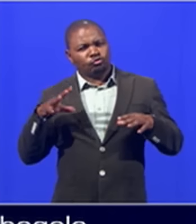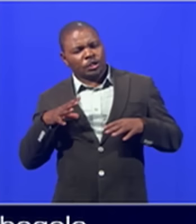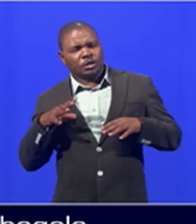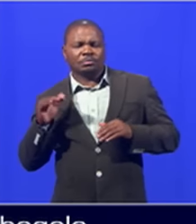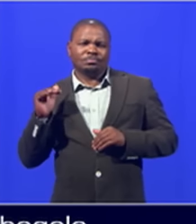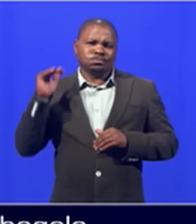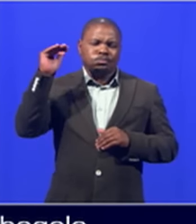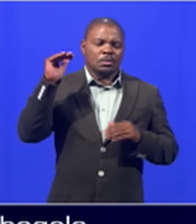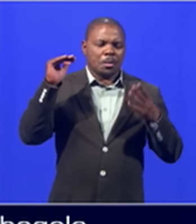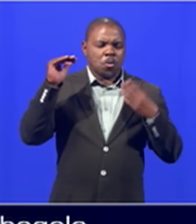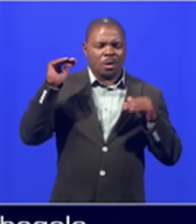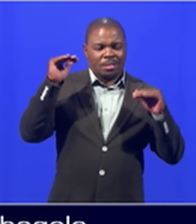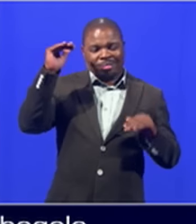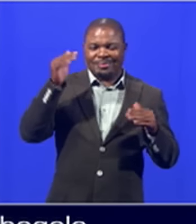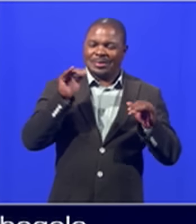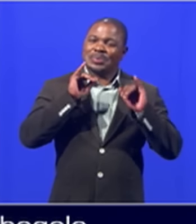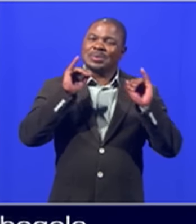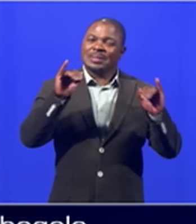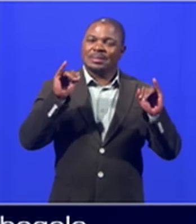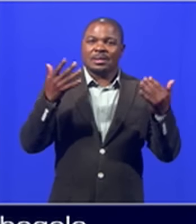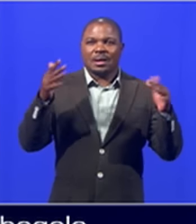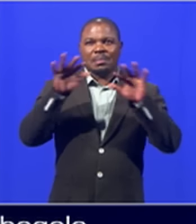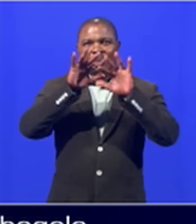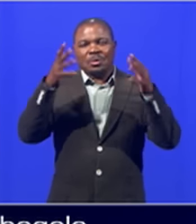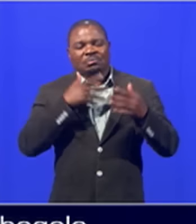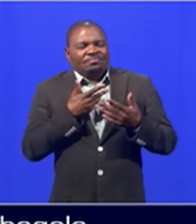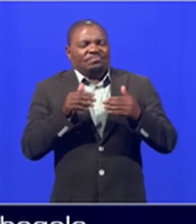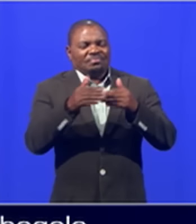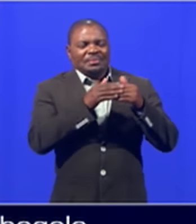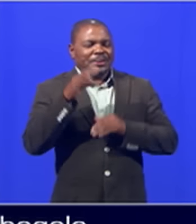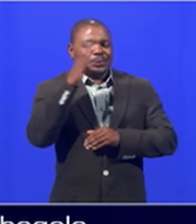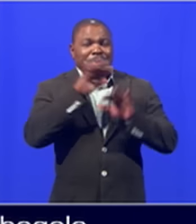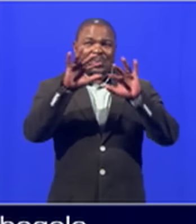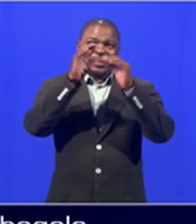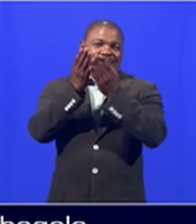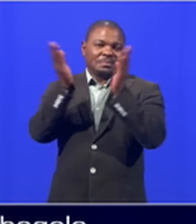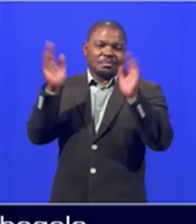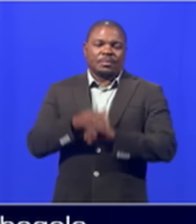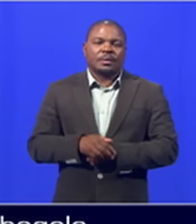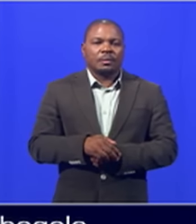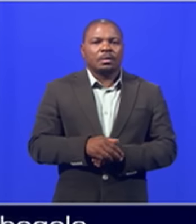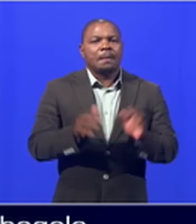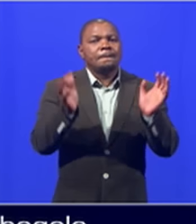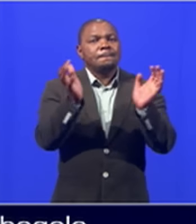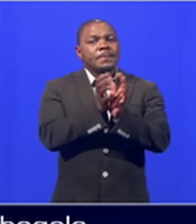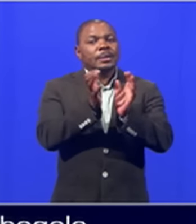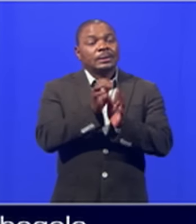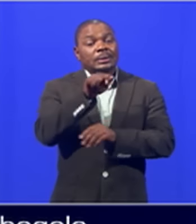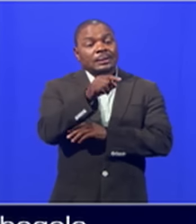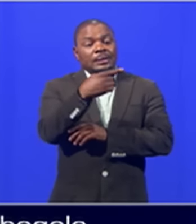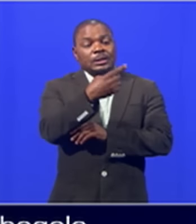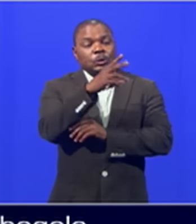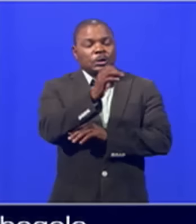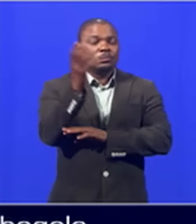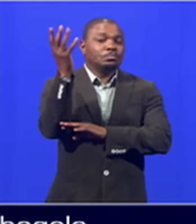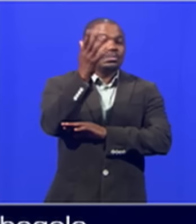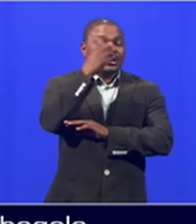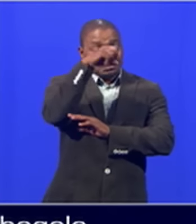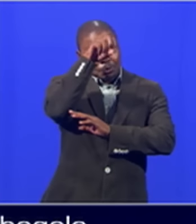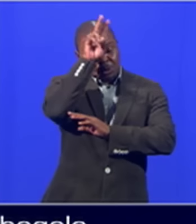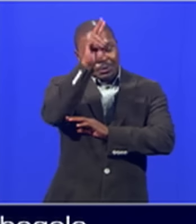kwa teng mme seno go se koafaditse botho mo lefatsheng ka bophara go ya ka dibui ka kwa kopanokgolo ya G20 kwa